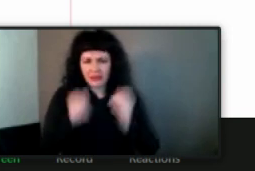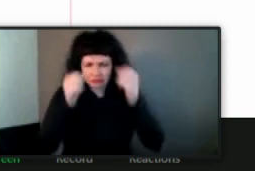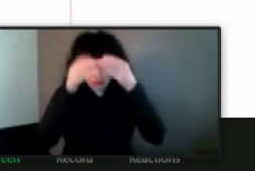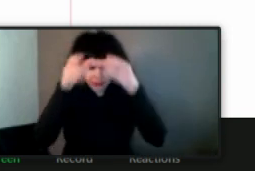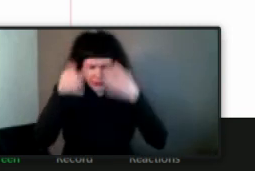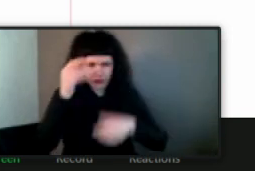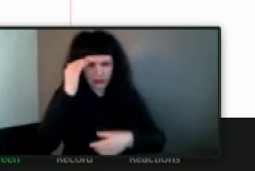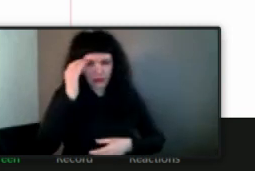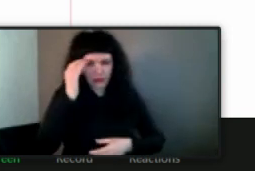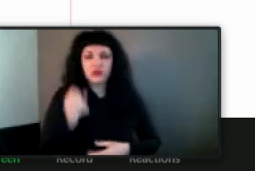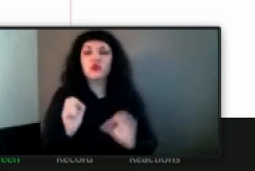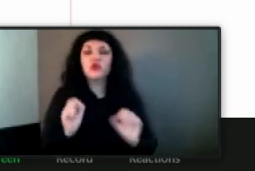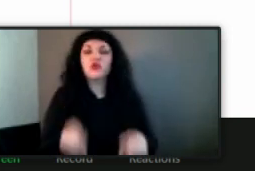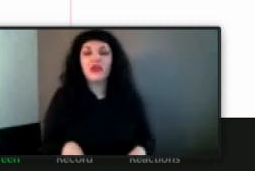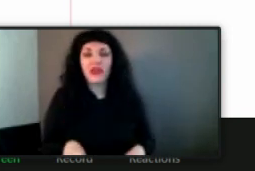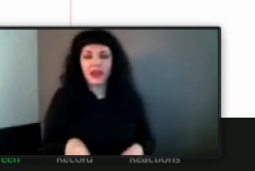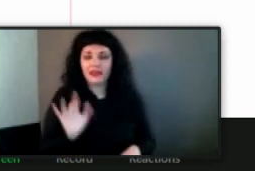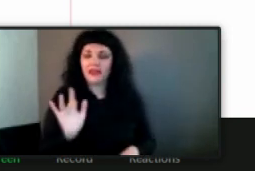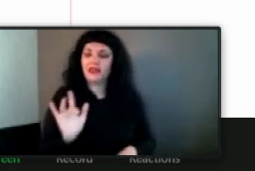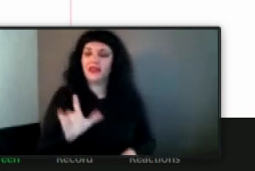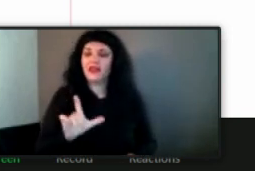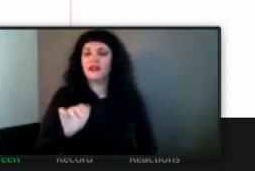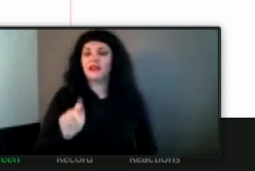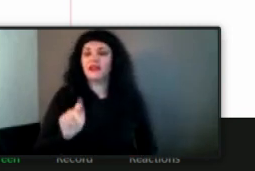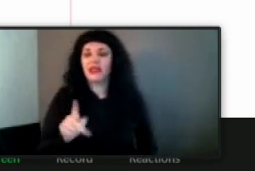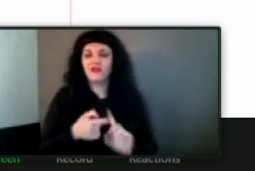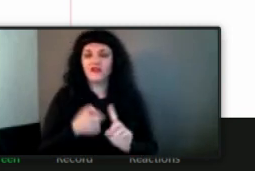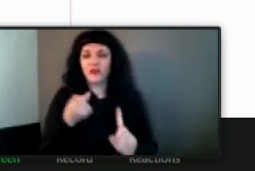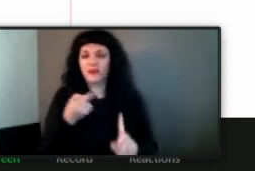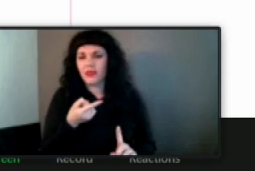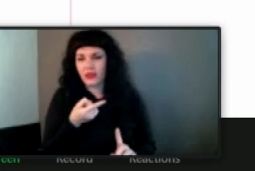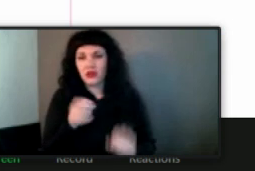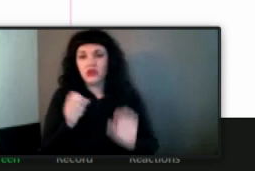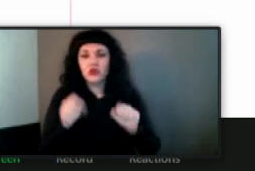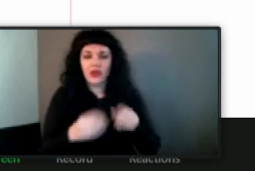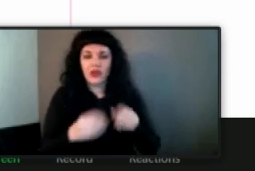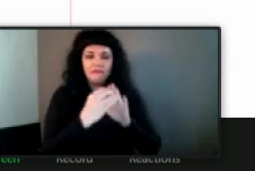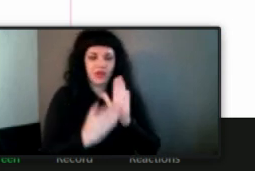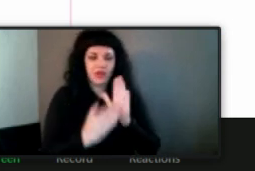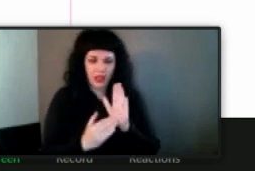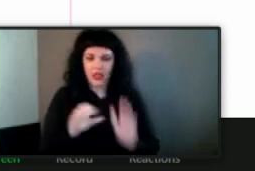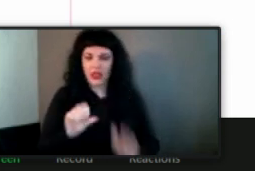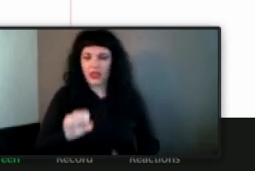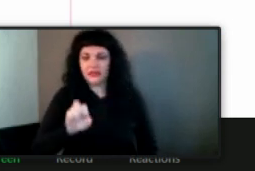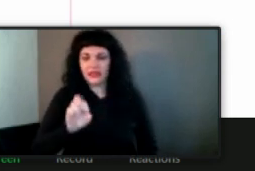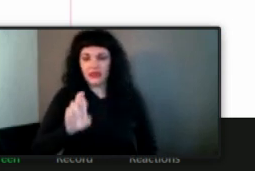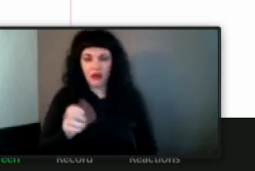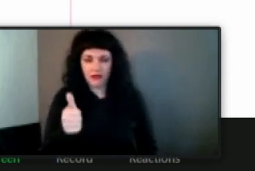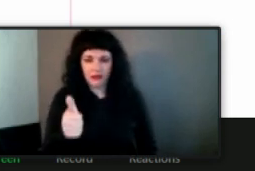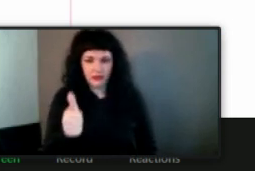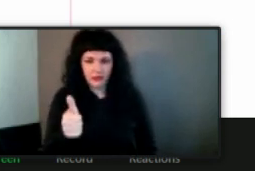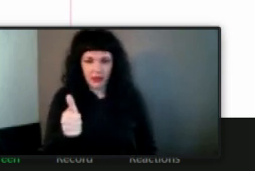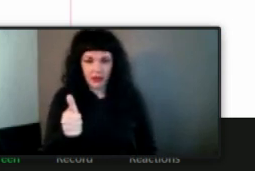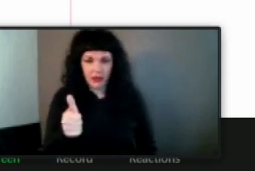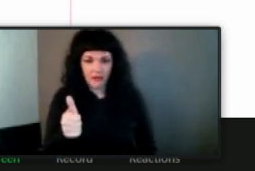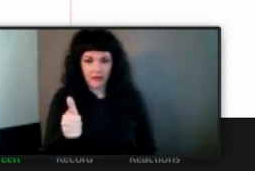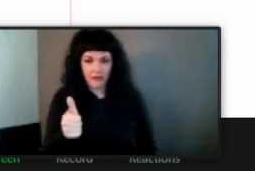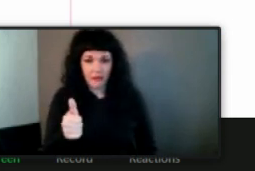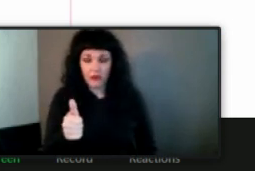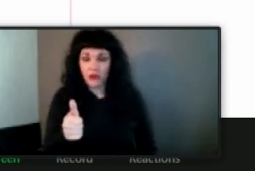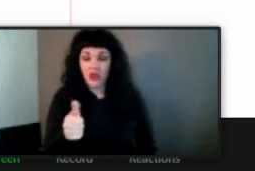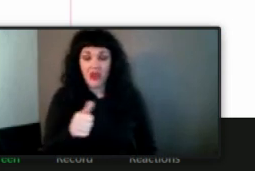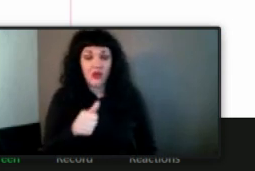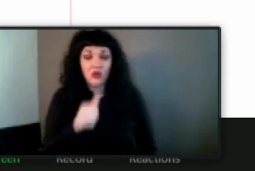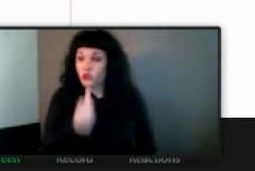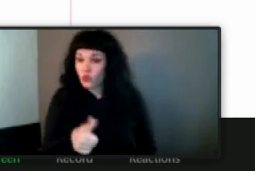listed on here, and they can complete the SER for themselves. They do not need a shutoff notice. They just need